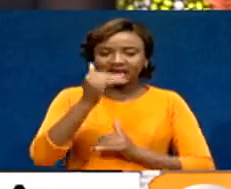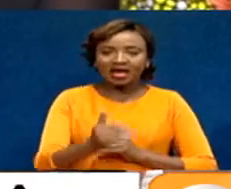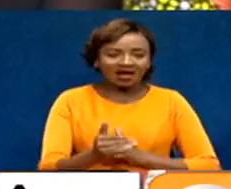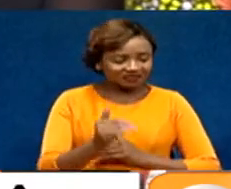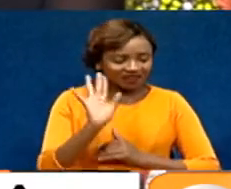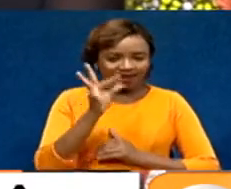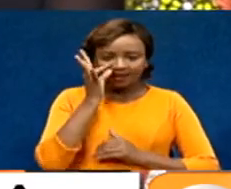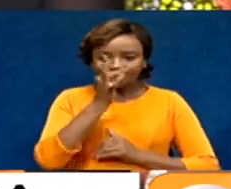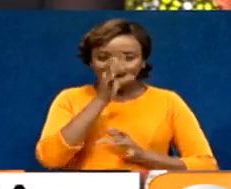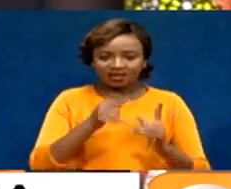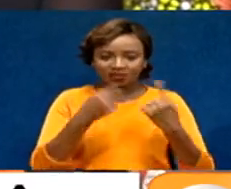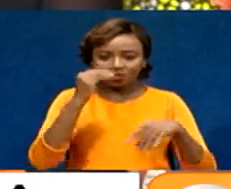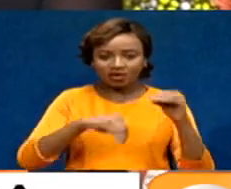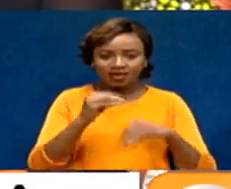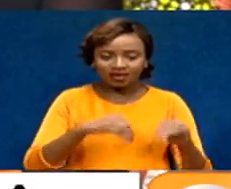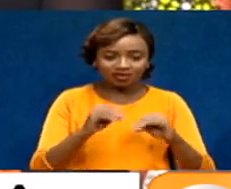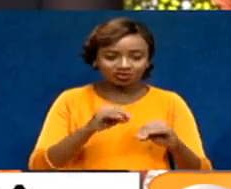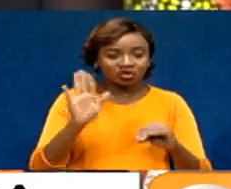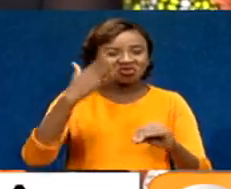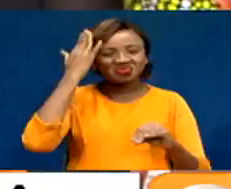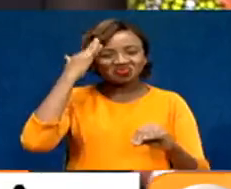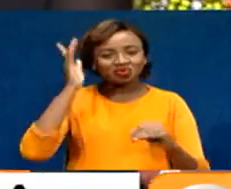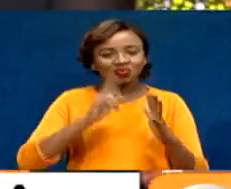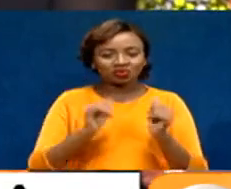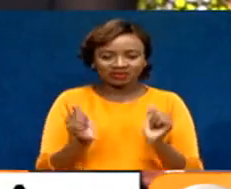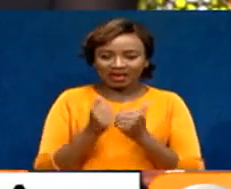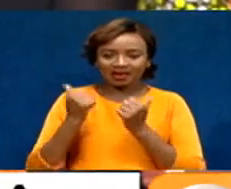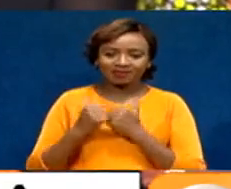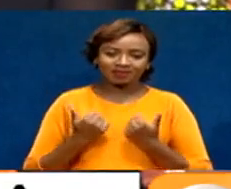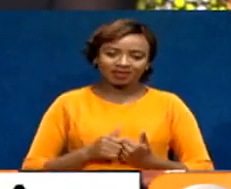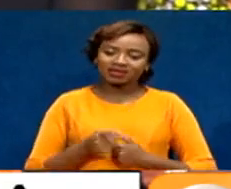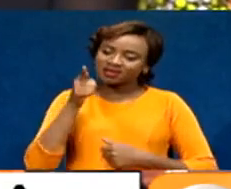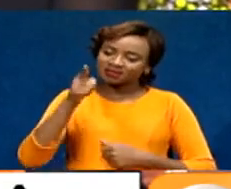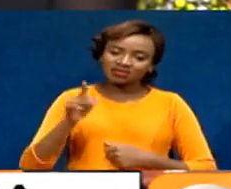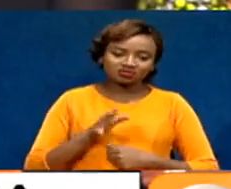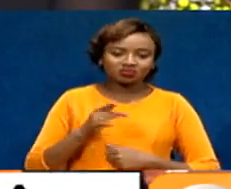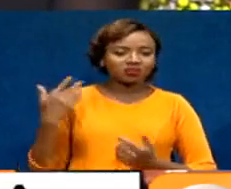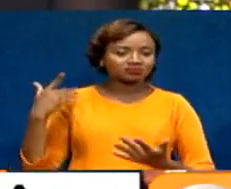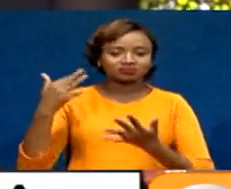Kibaki took over. You know what happened. Mother has been there.